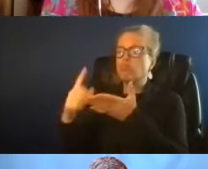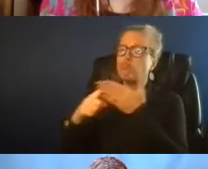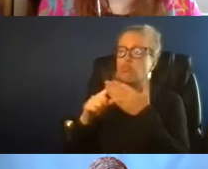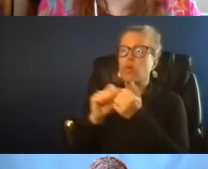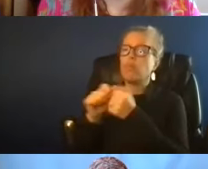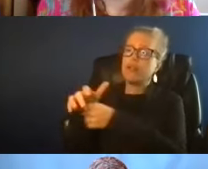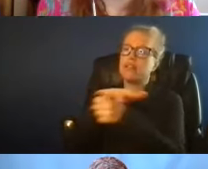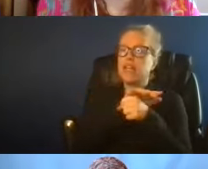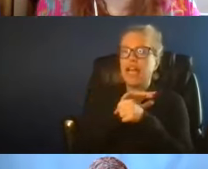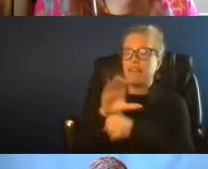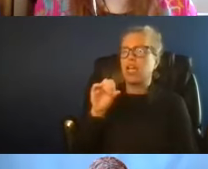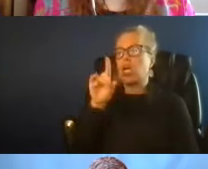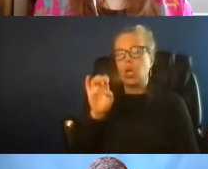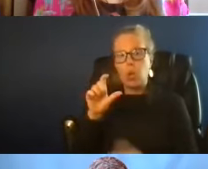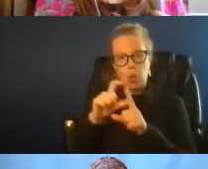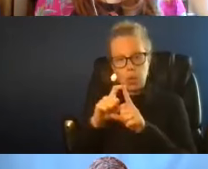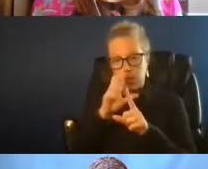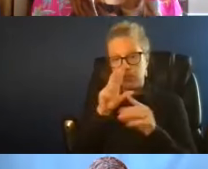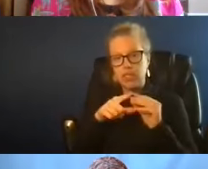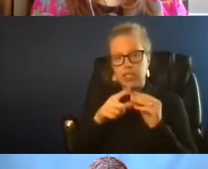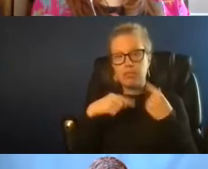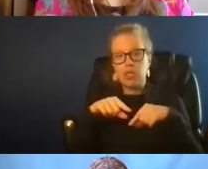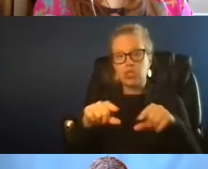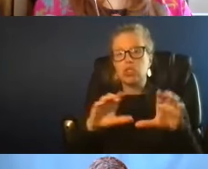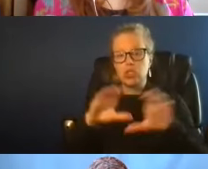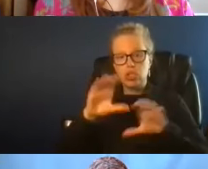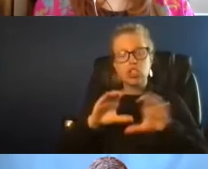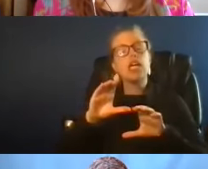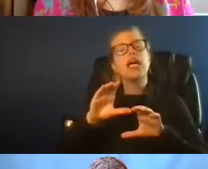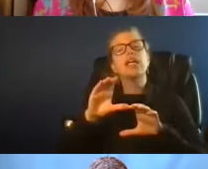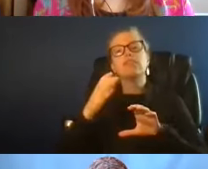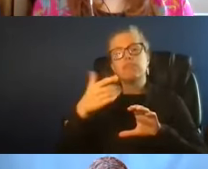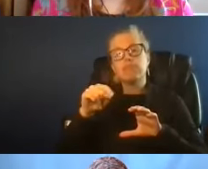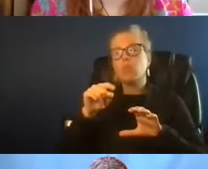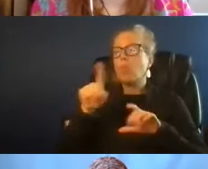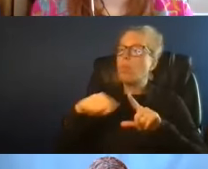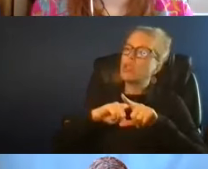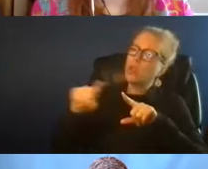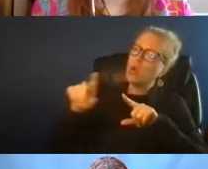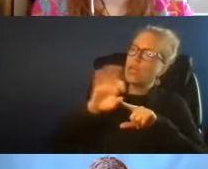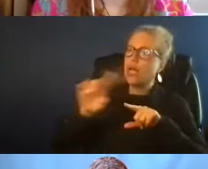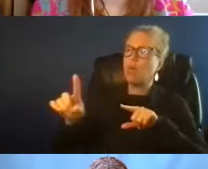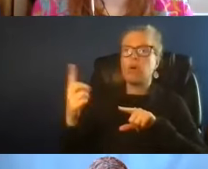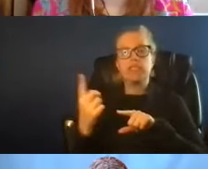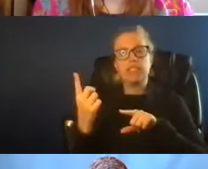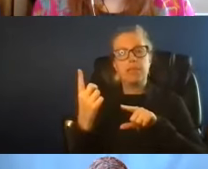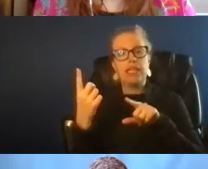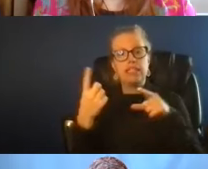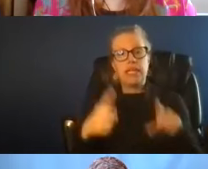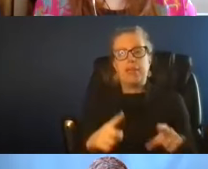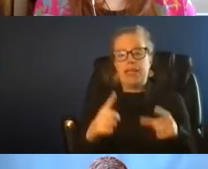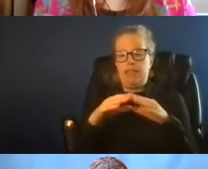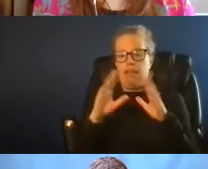a code word like we're talking about in the chat for when to call 911 or when something is happening in the house.